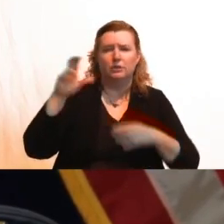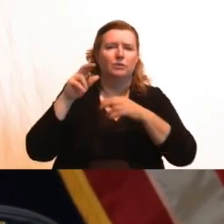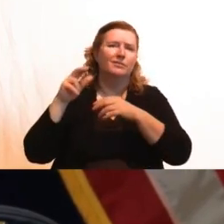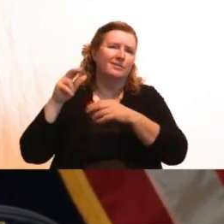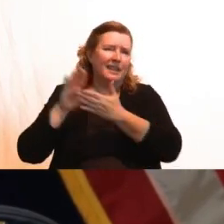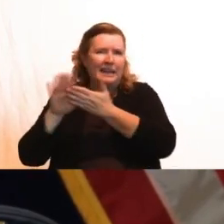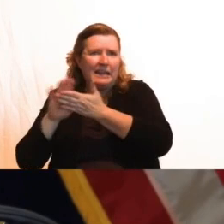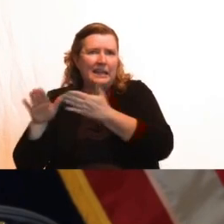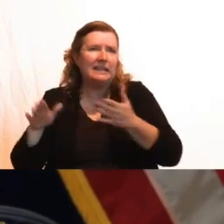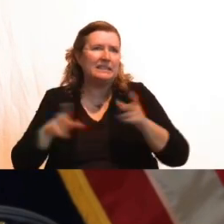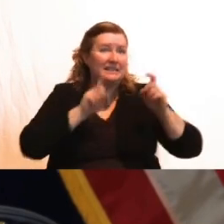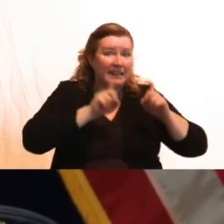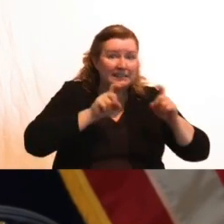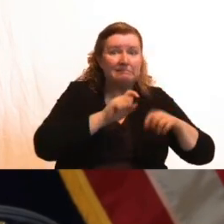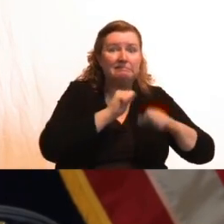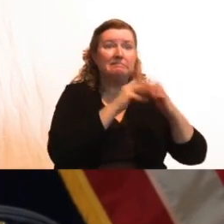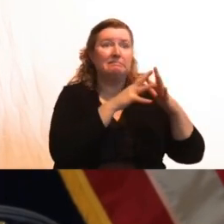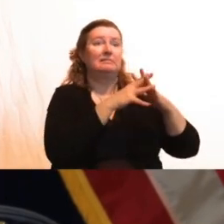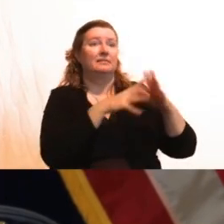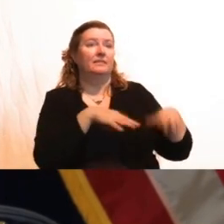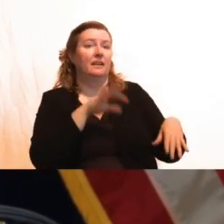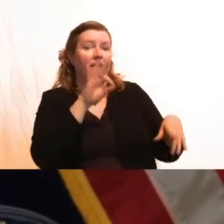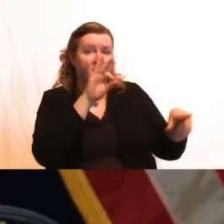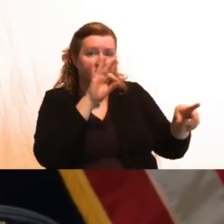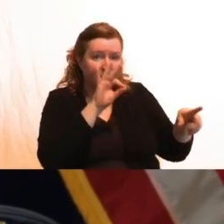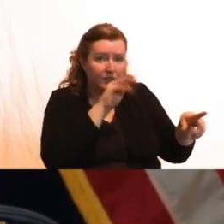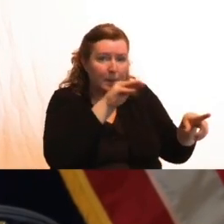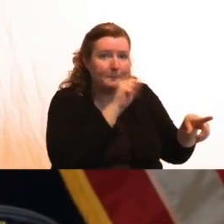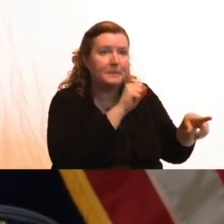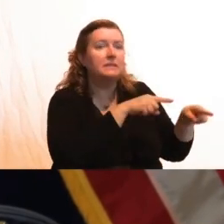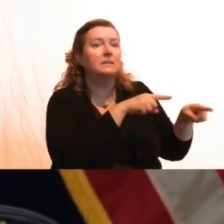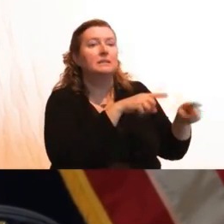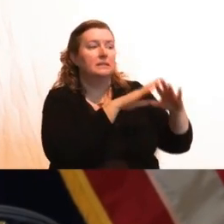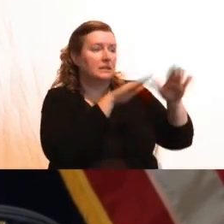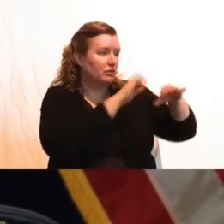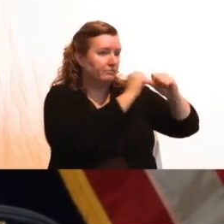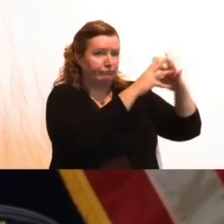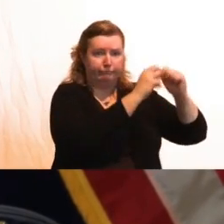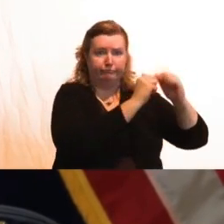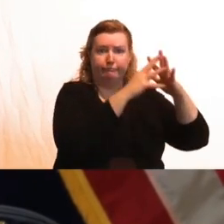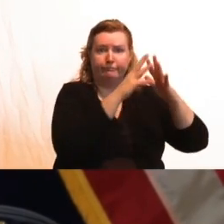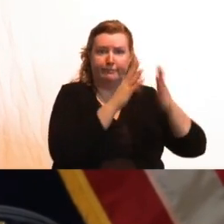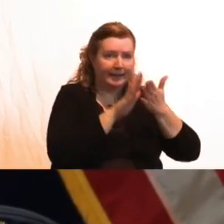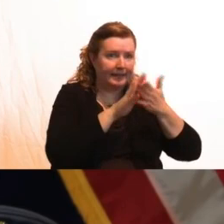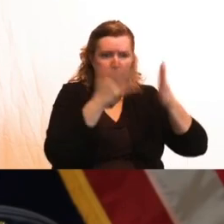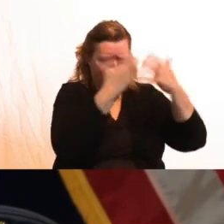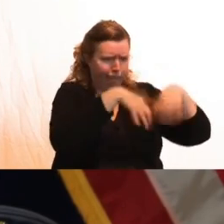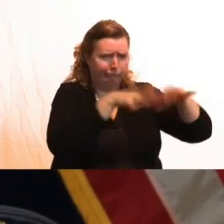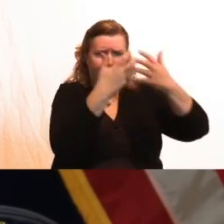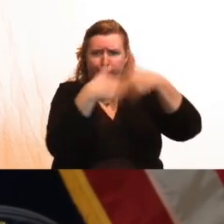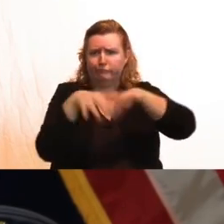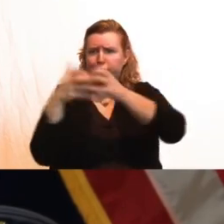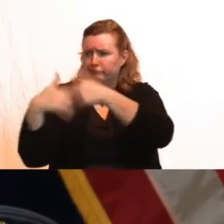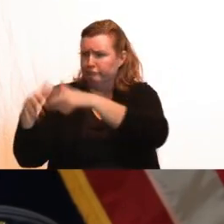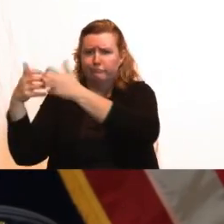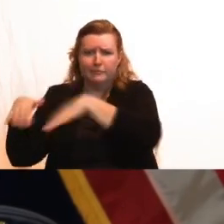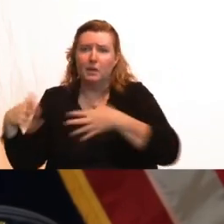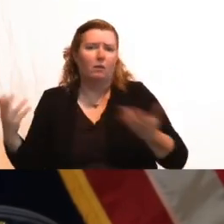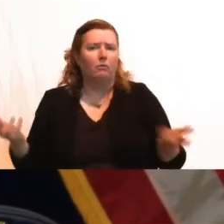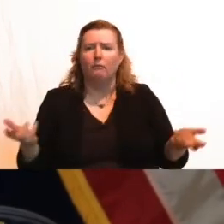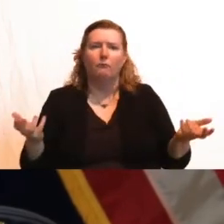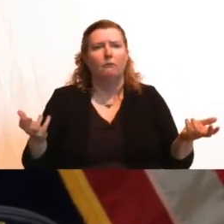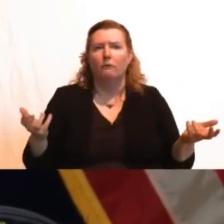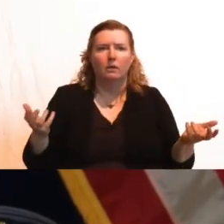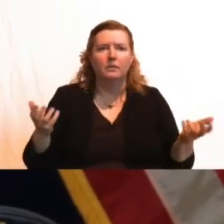Guard and sometimes service men and women from across the country to meet folks from Michigan or from Texas